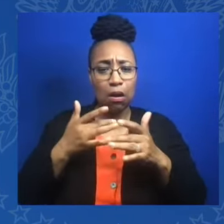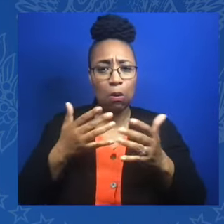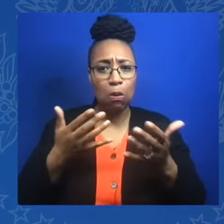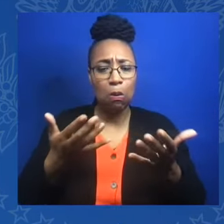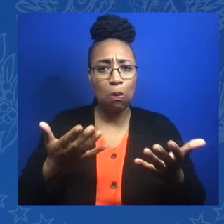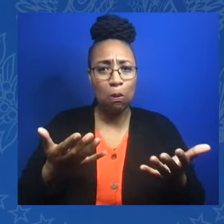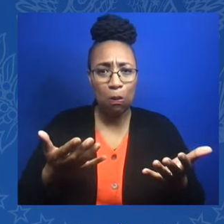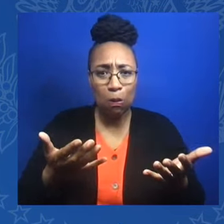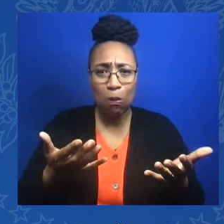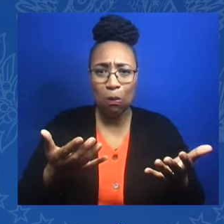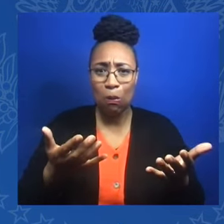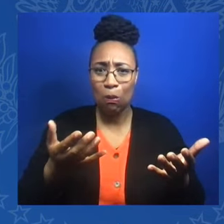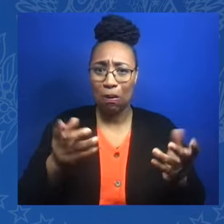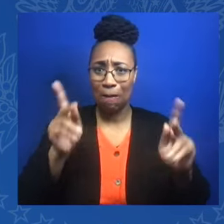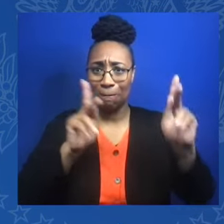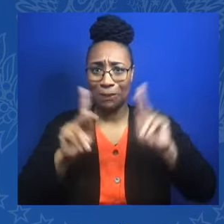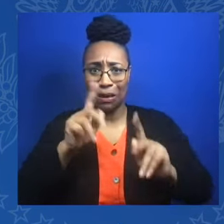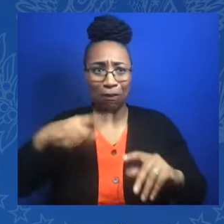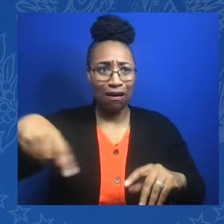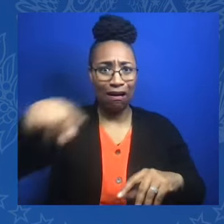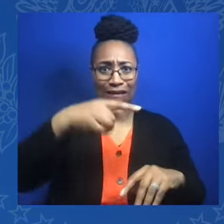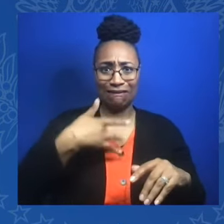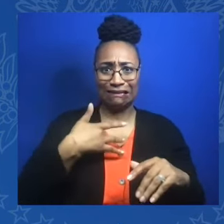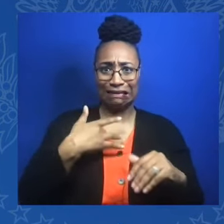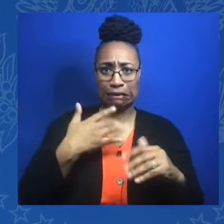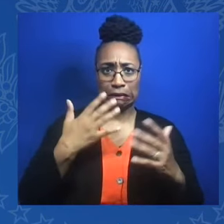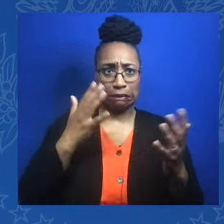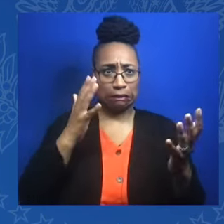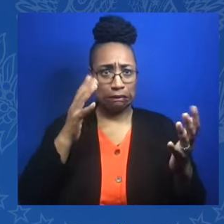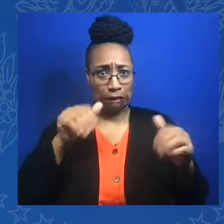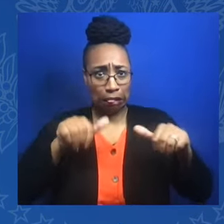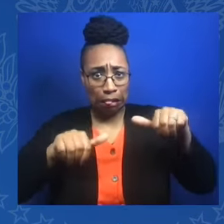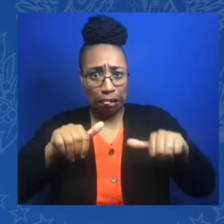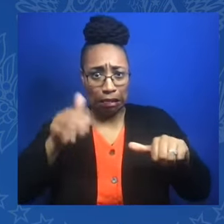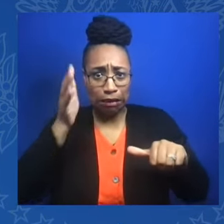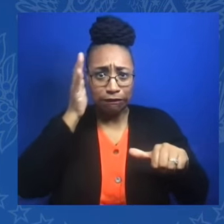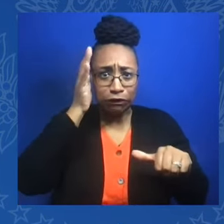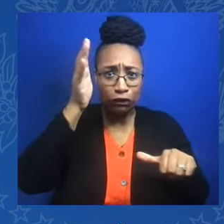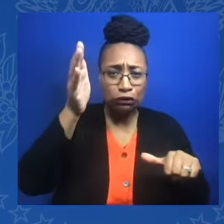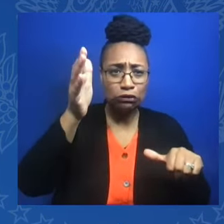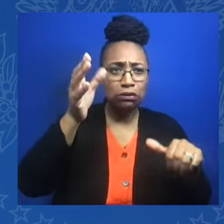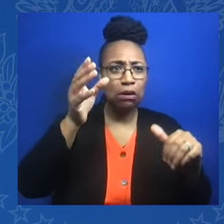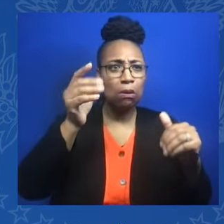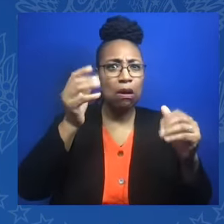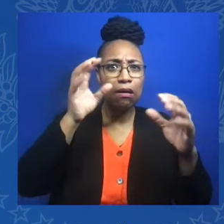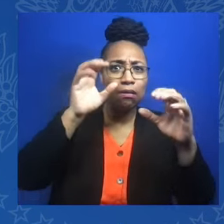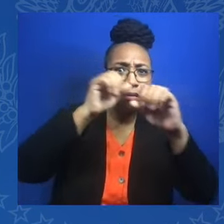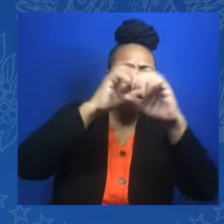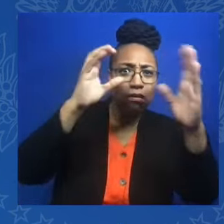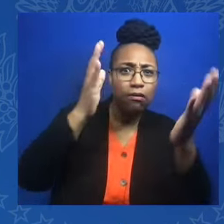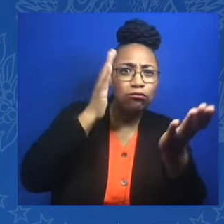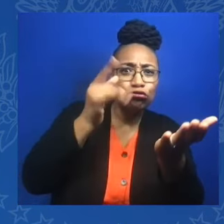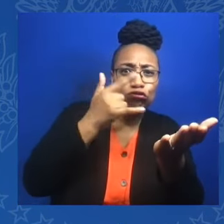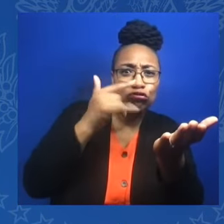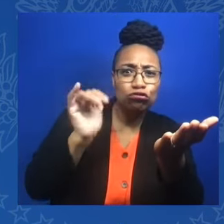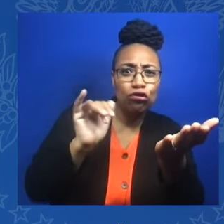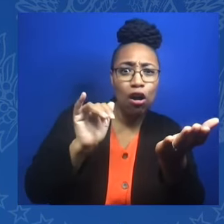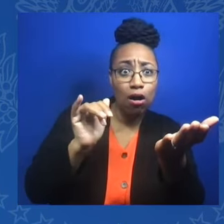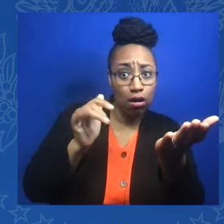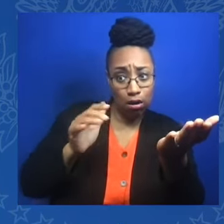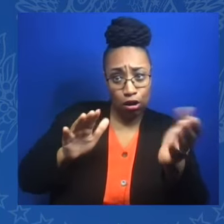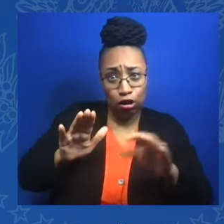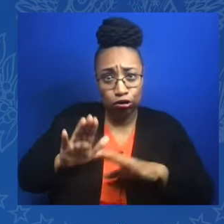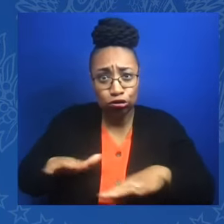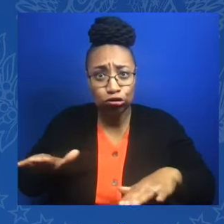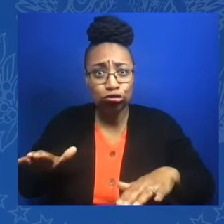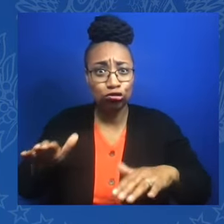future and their kids' futures, Mr. President, as it should be, our two nations stand